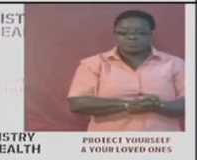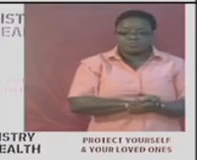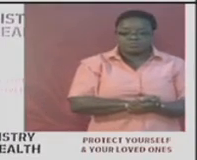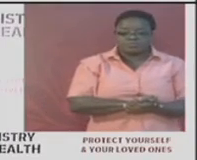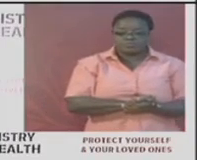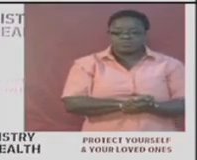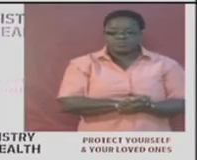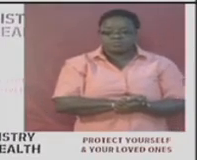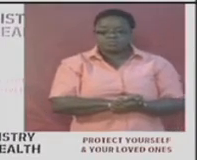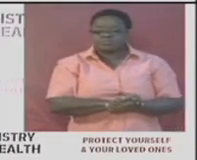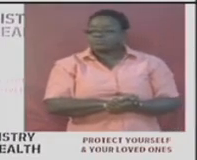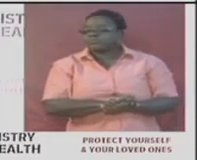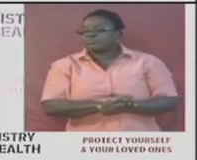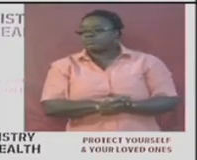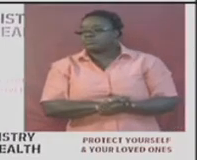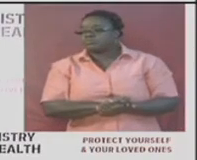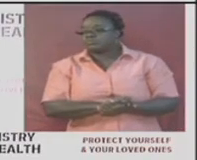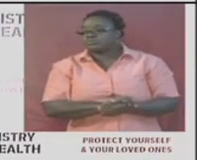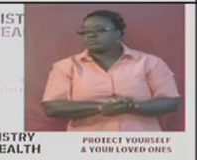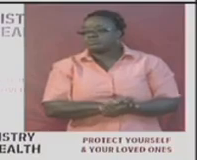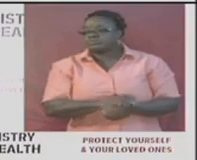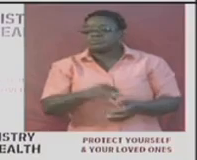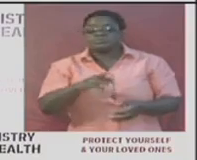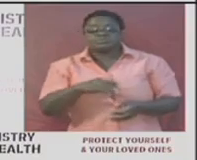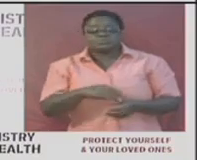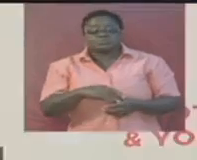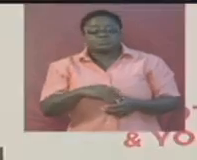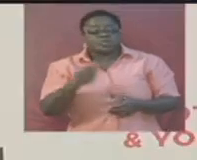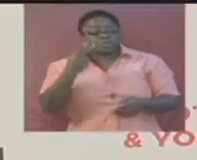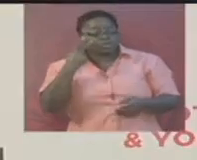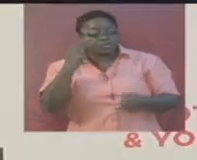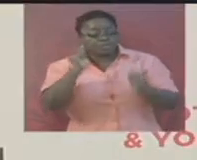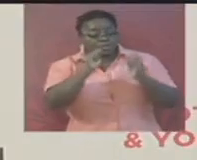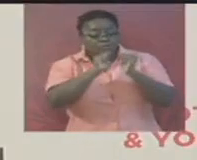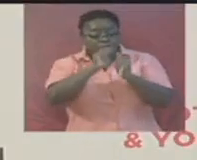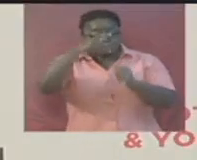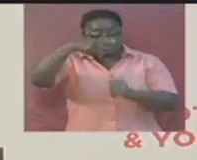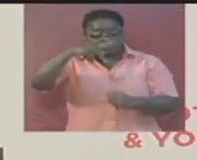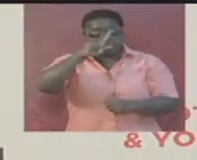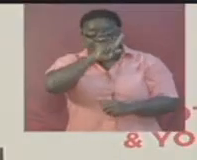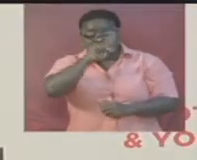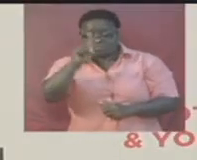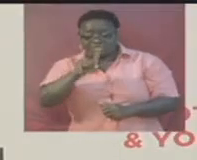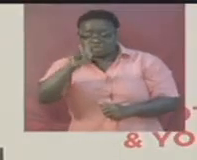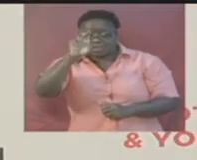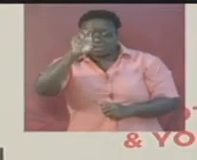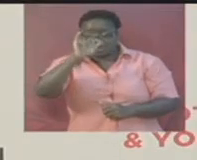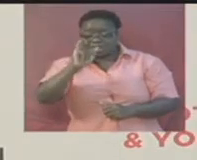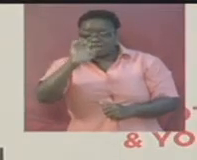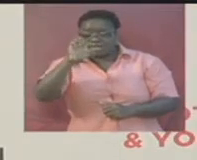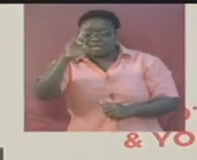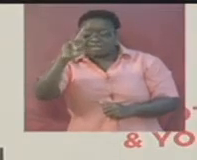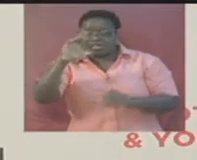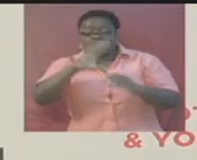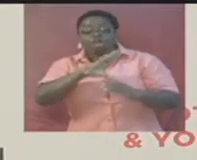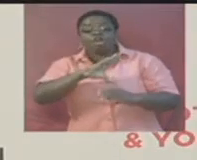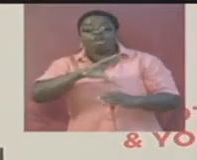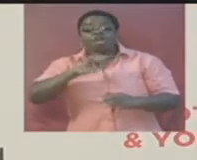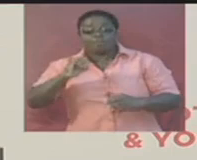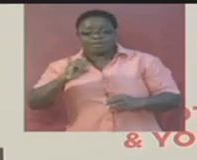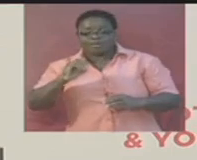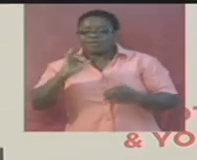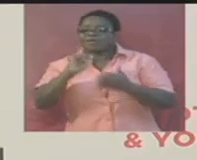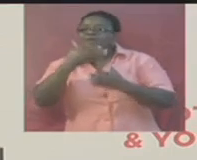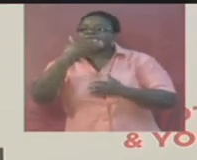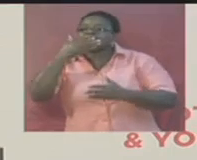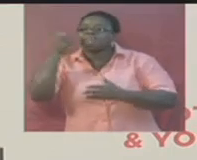contraindicated in the same way. So you really see that stand out with Pfizer, that we have to put the checks and balances in place for what